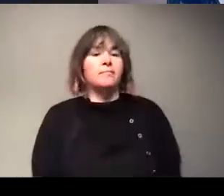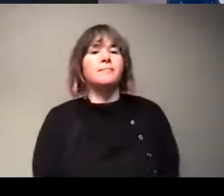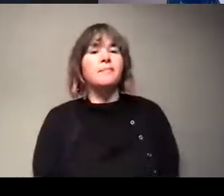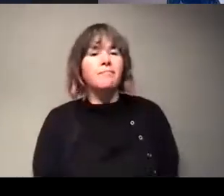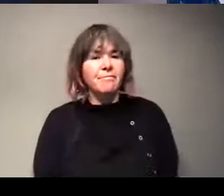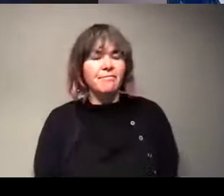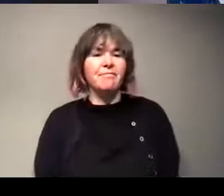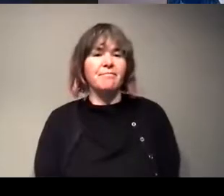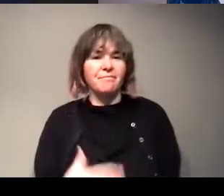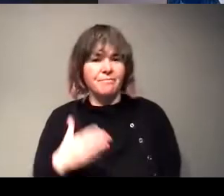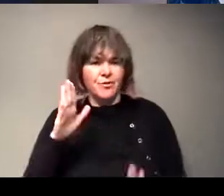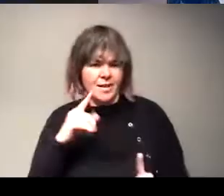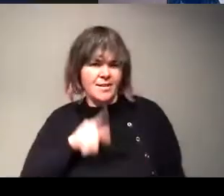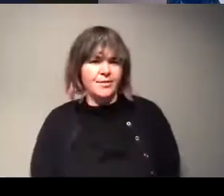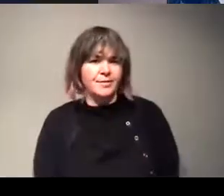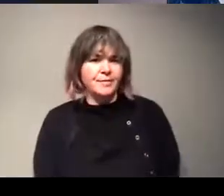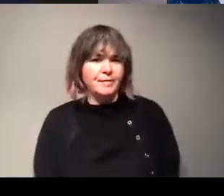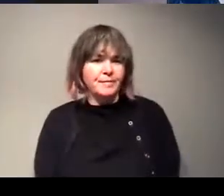Okay, great answers. Yeah.